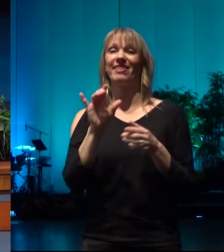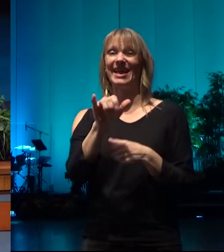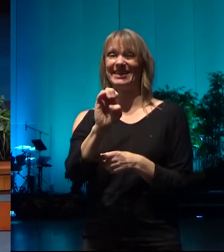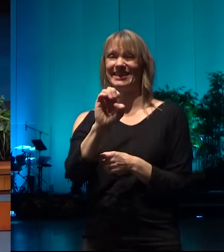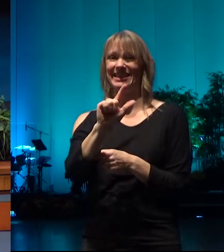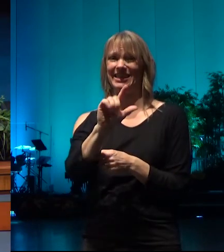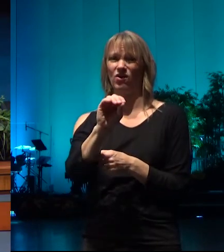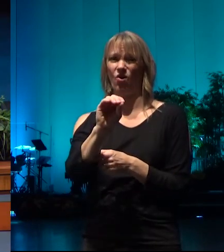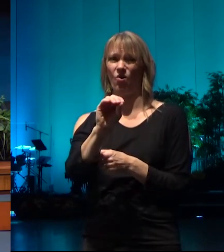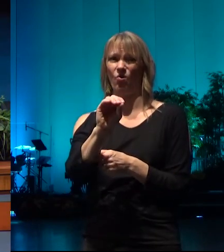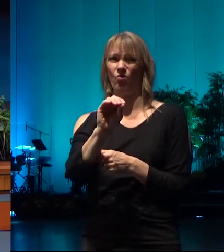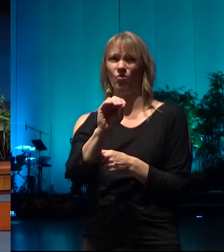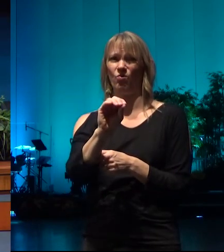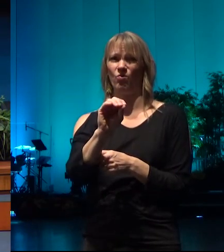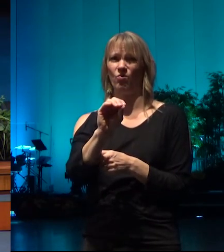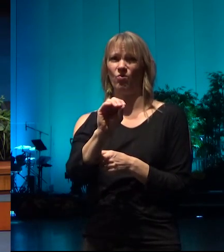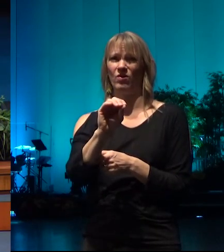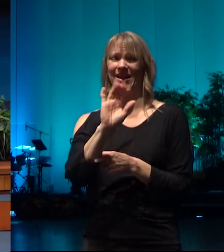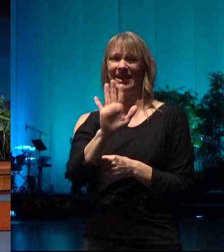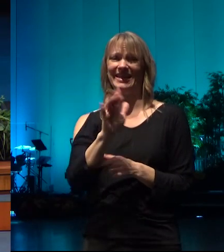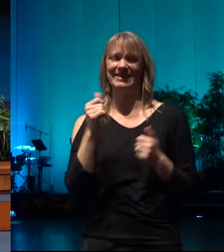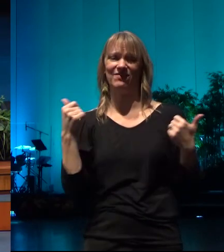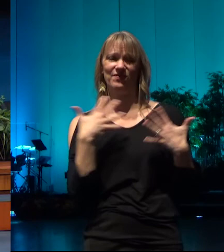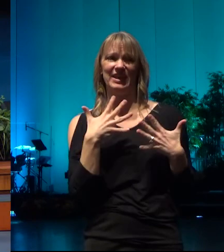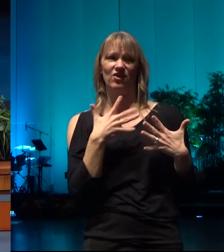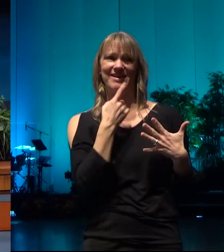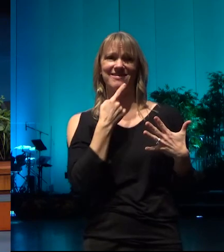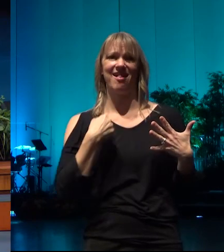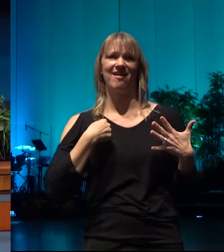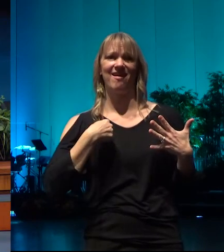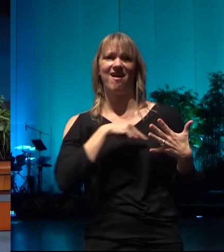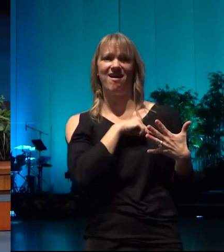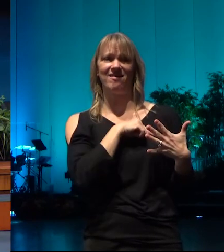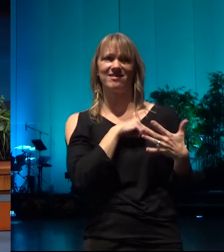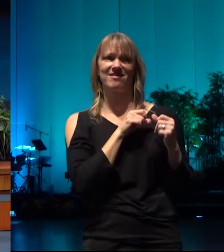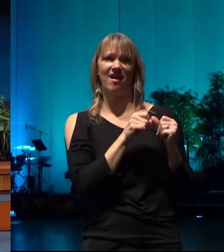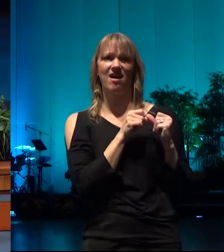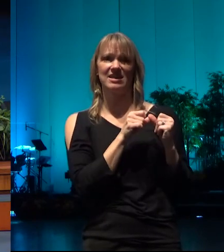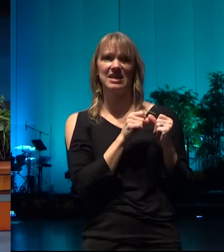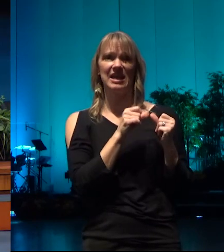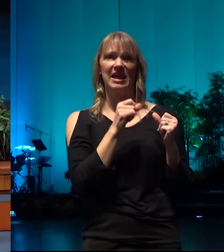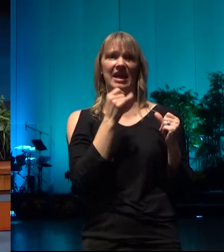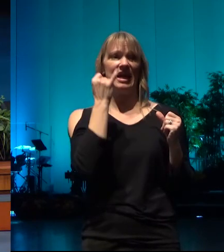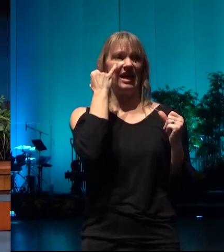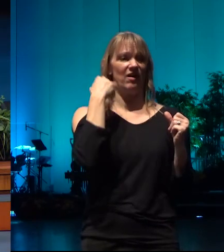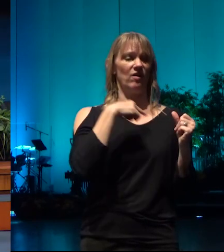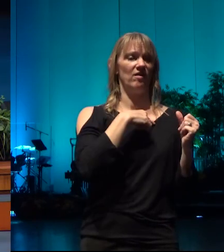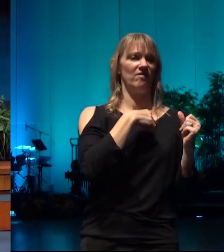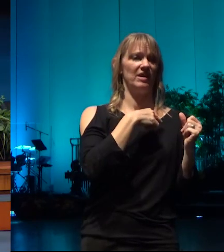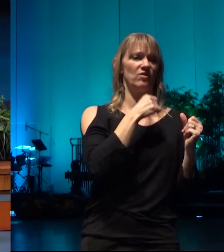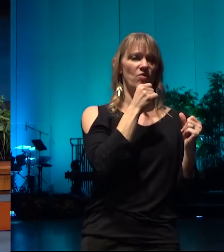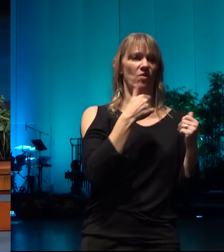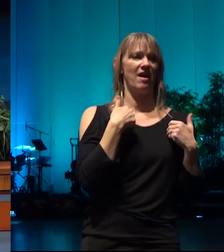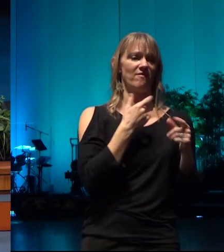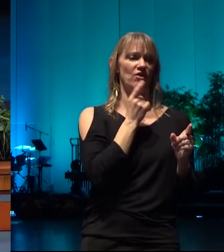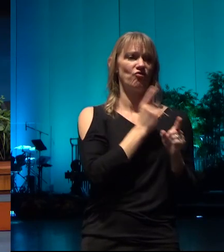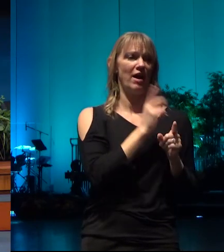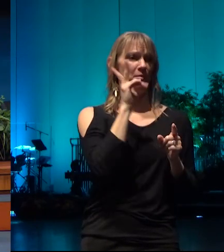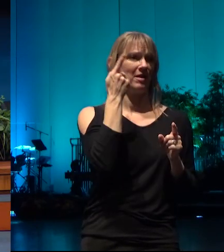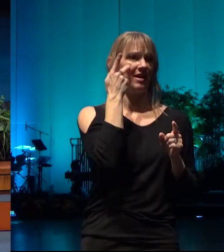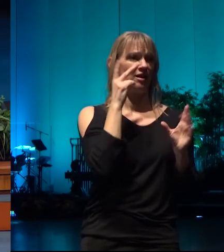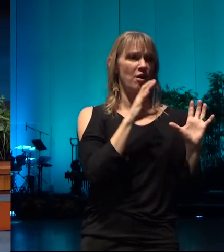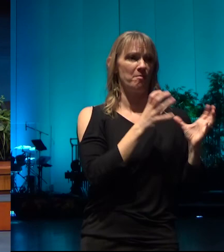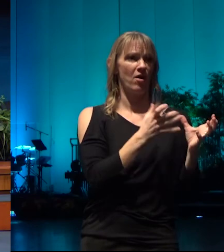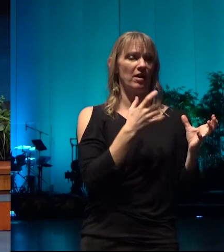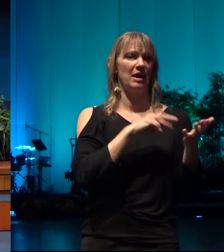all die. That's what the ego says. It's not right. It's not correct. It's